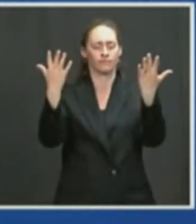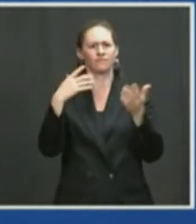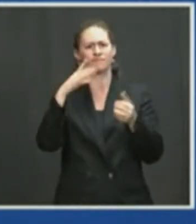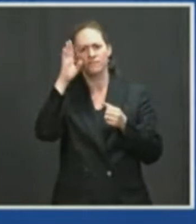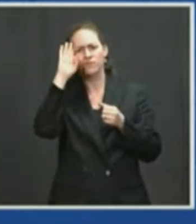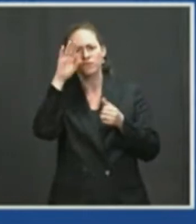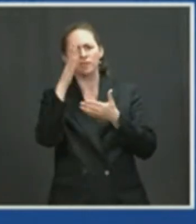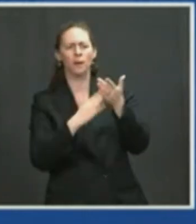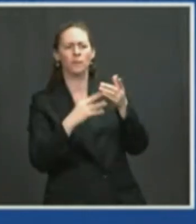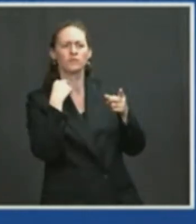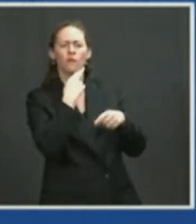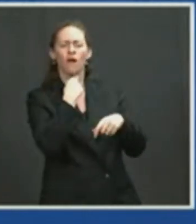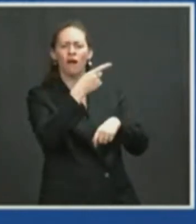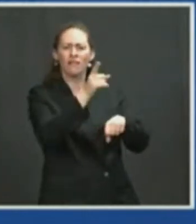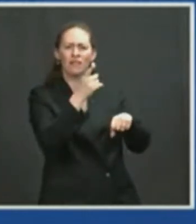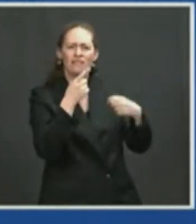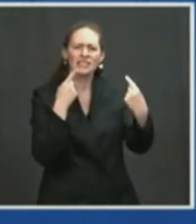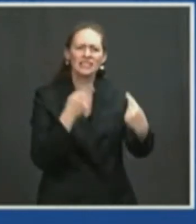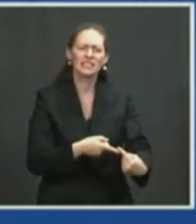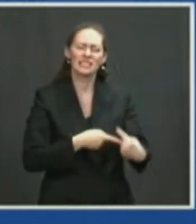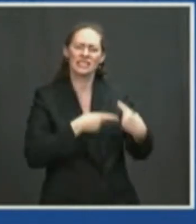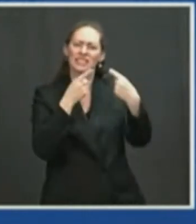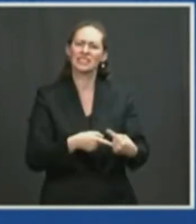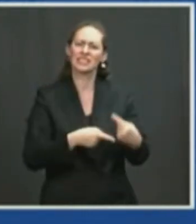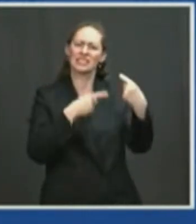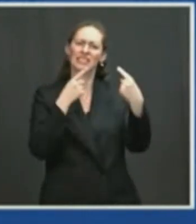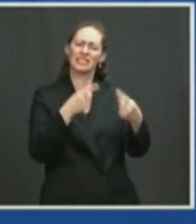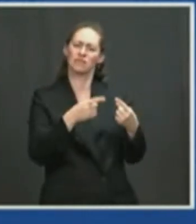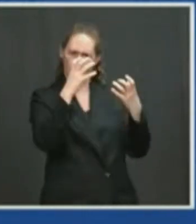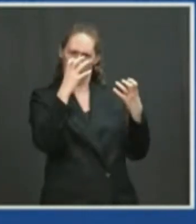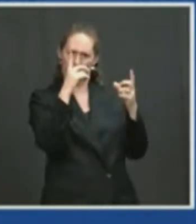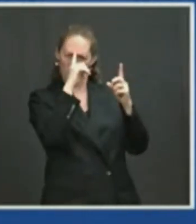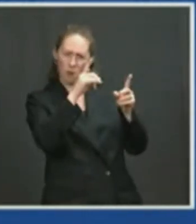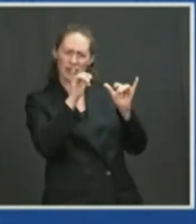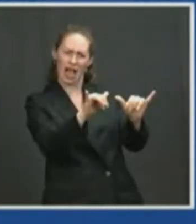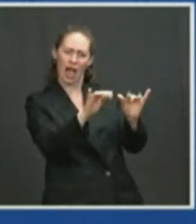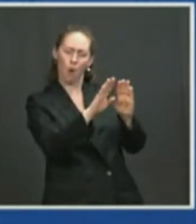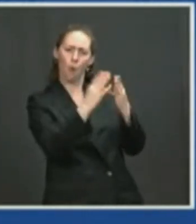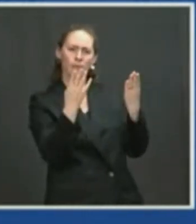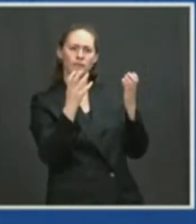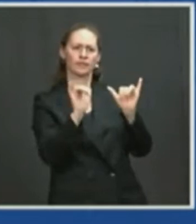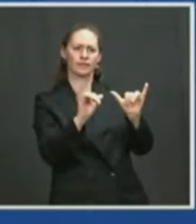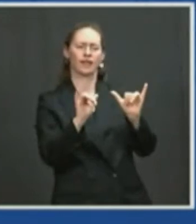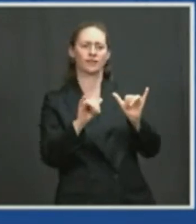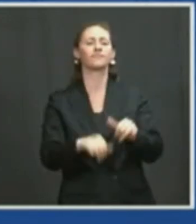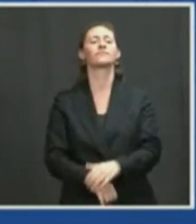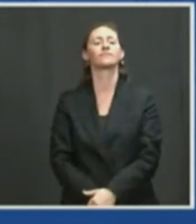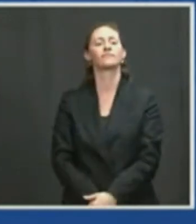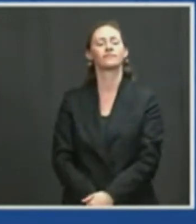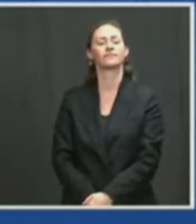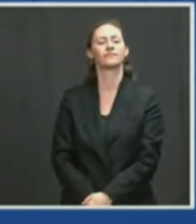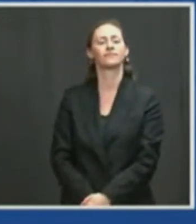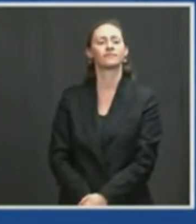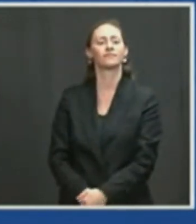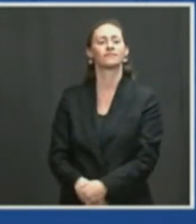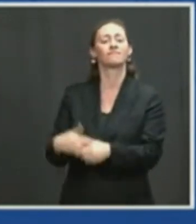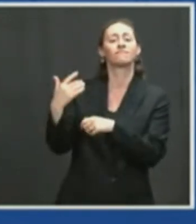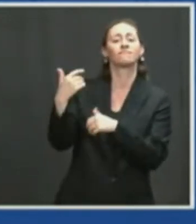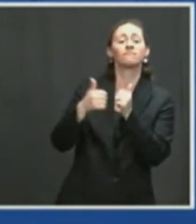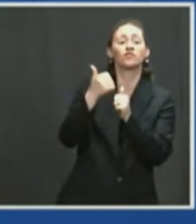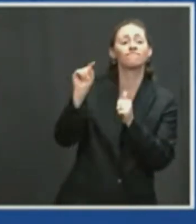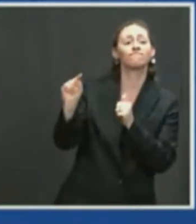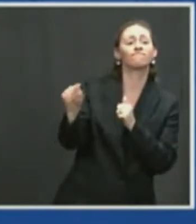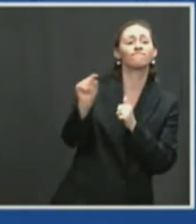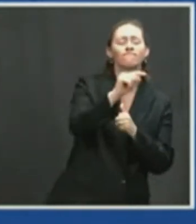reopen. And beginning next month, most families with children will be getting a tax cut, which should be going and deposited in